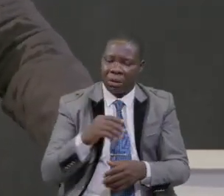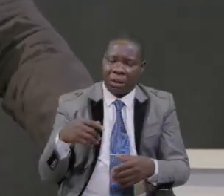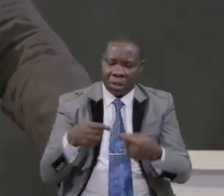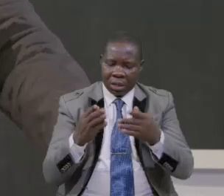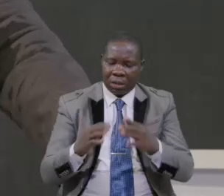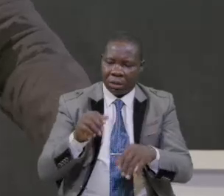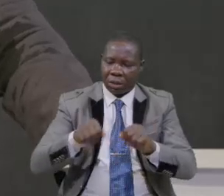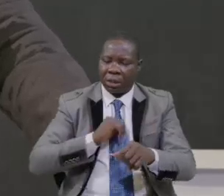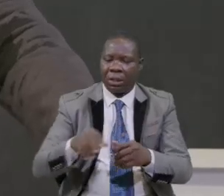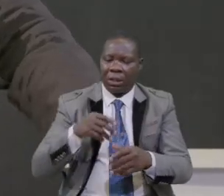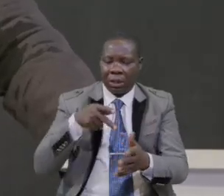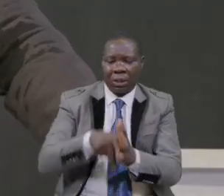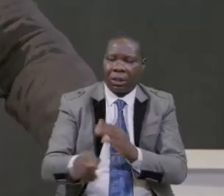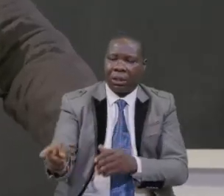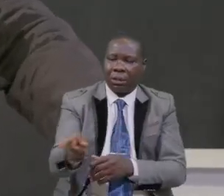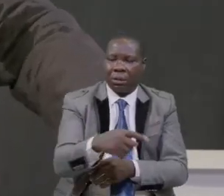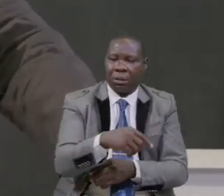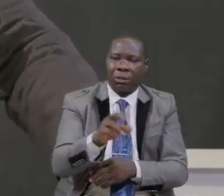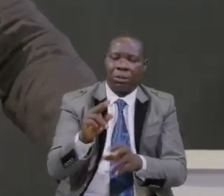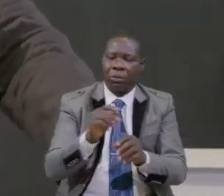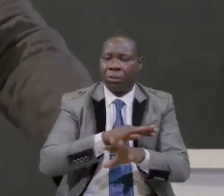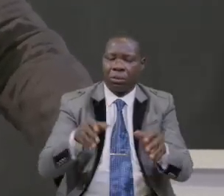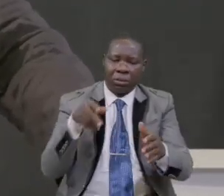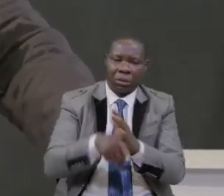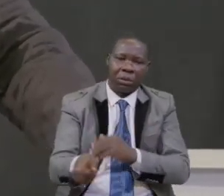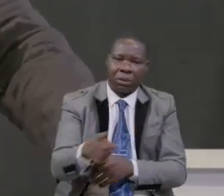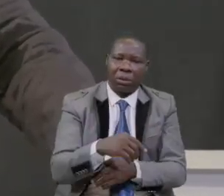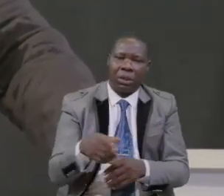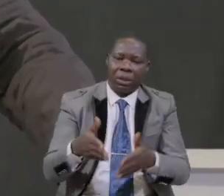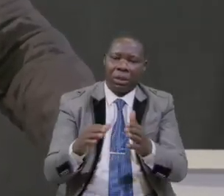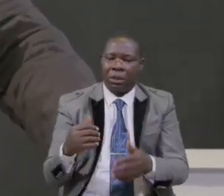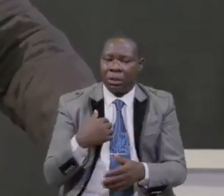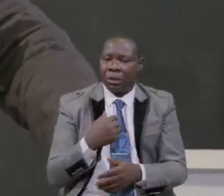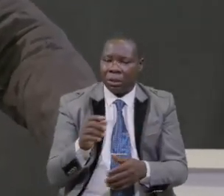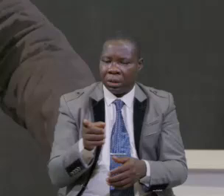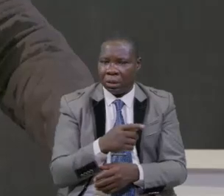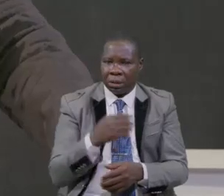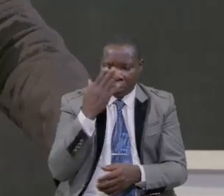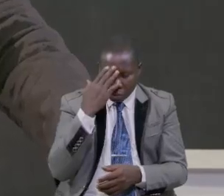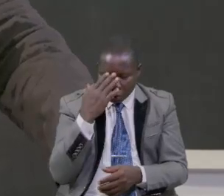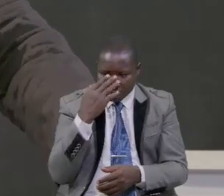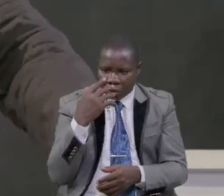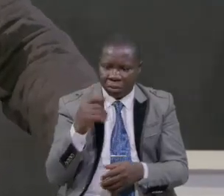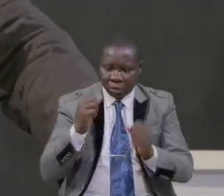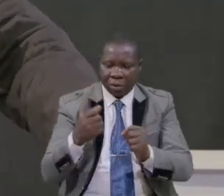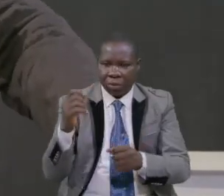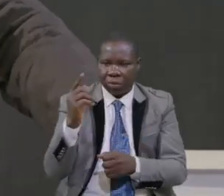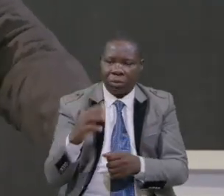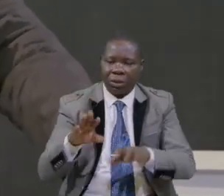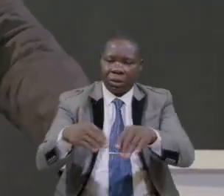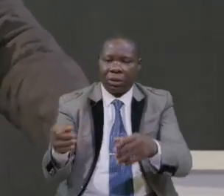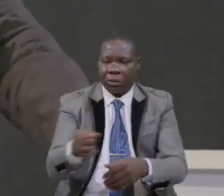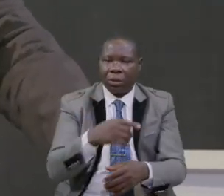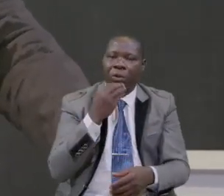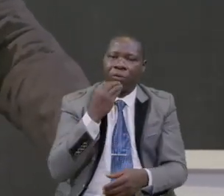kill them. Let them see. They've been on a long journey searching for us. Give them food. And then Elisha said, Lord, open